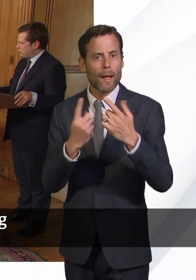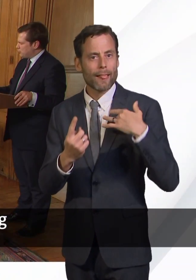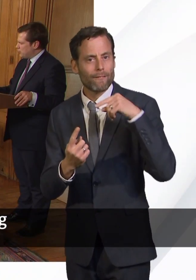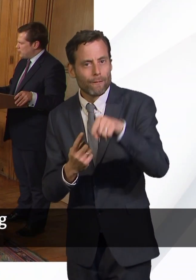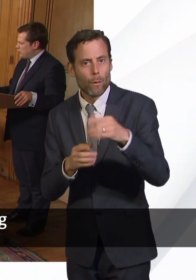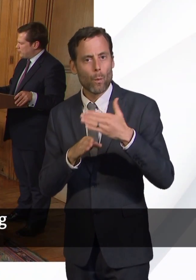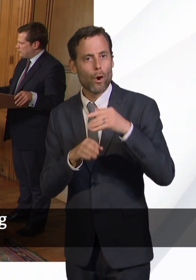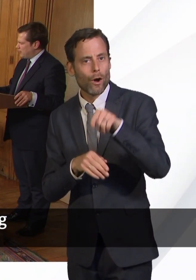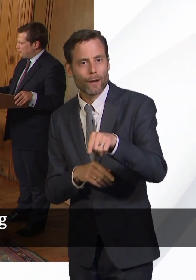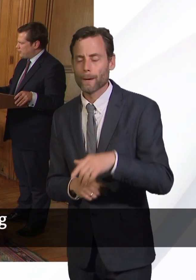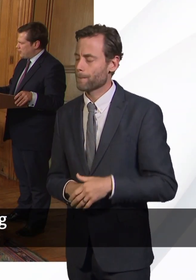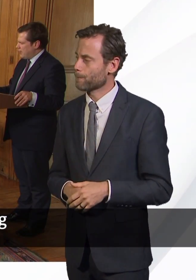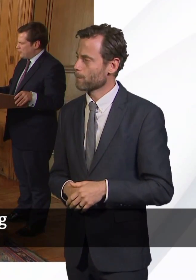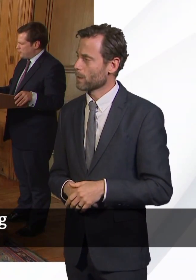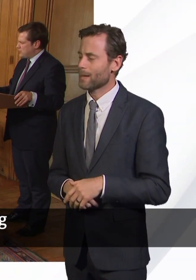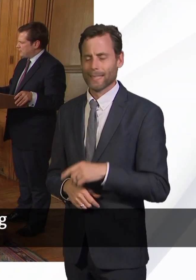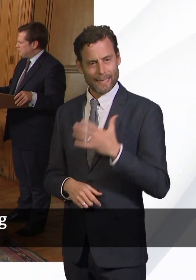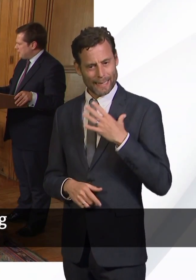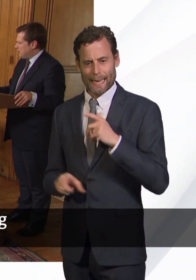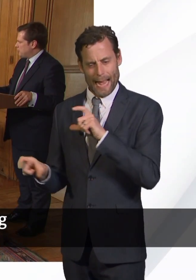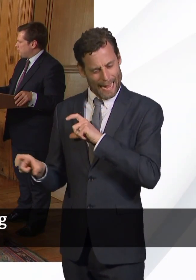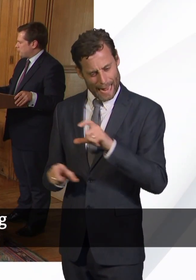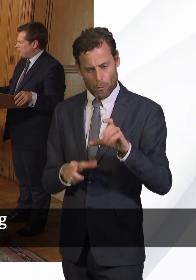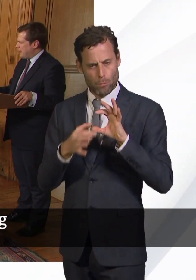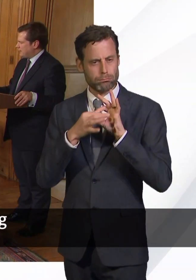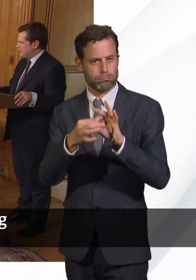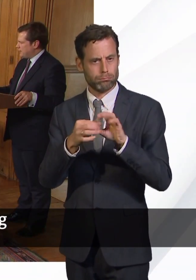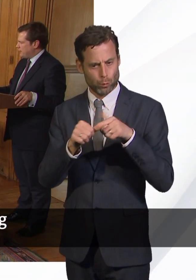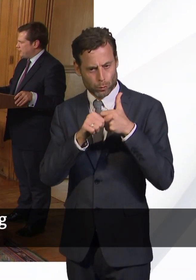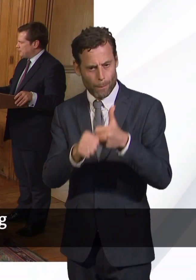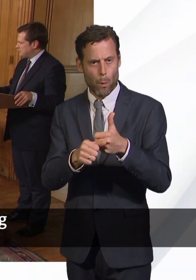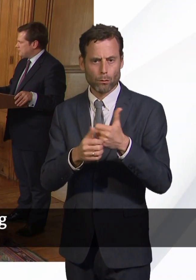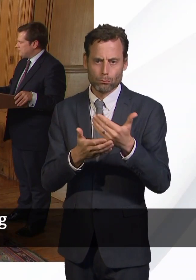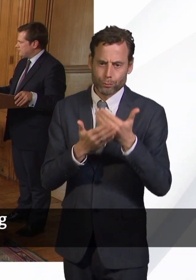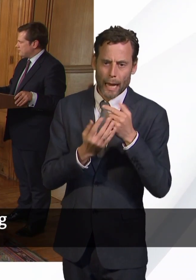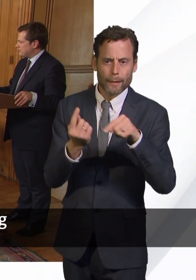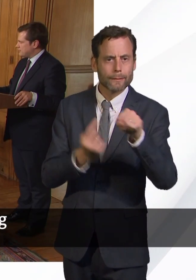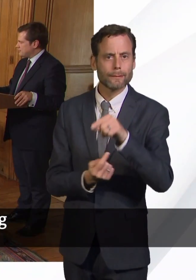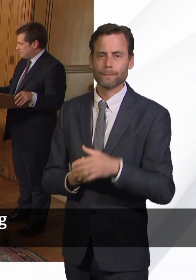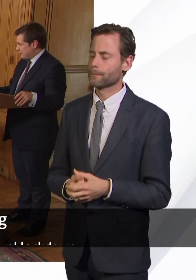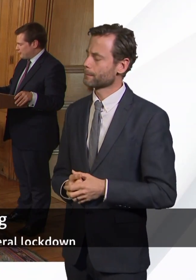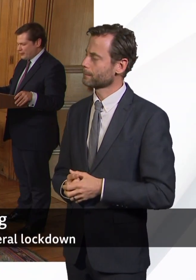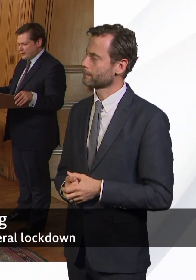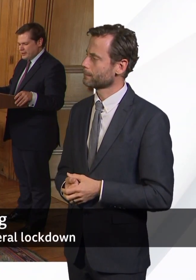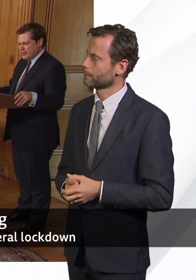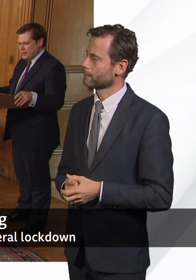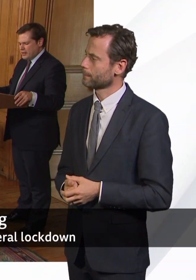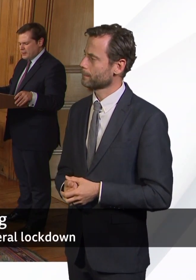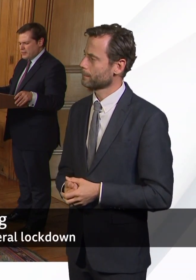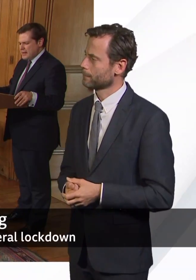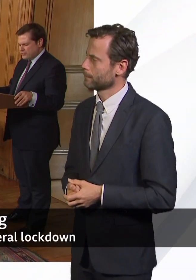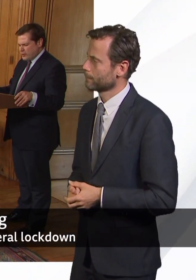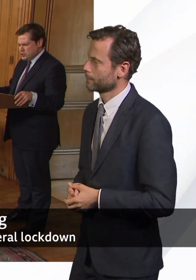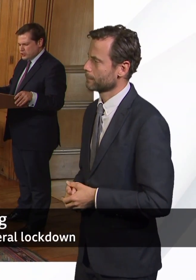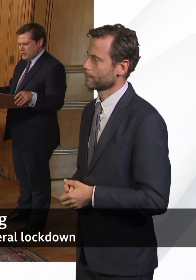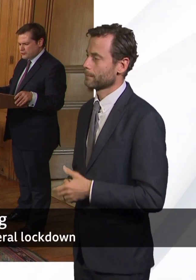guided through the weeks and months ahead, and we protect as many people as we possibly can within them. Thanks, Laura.